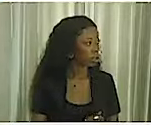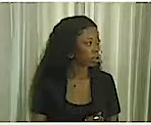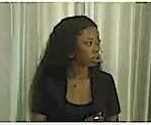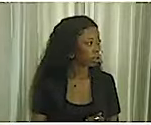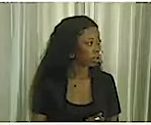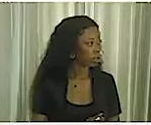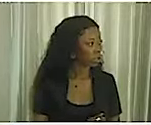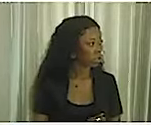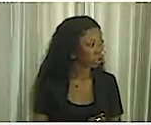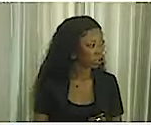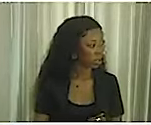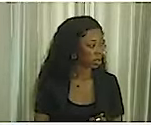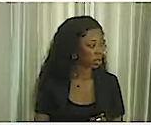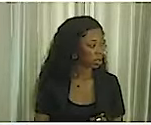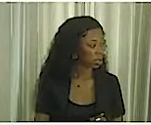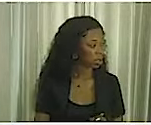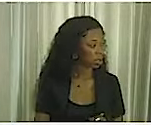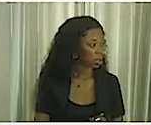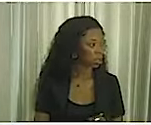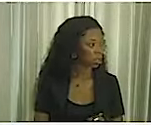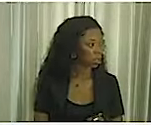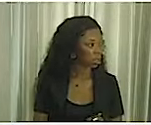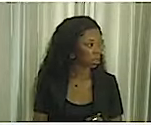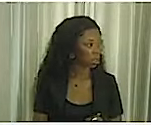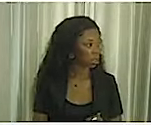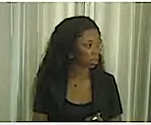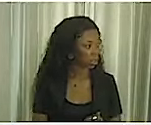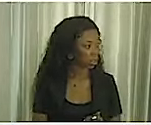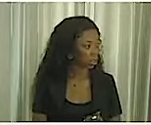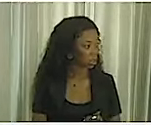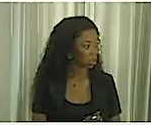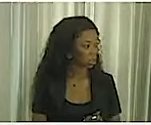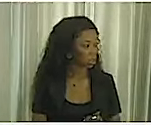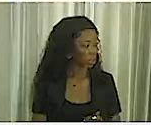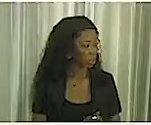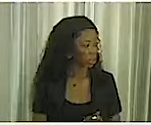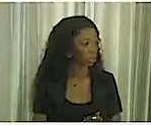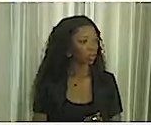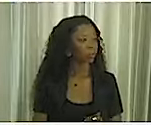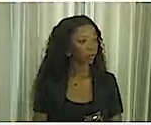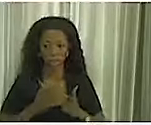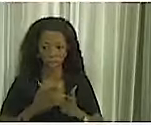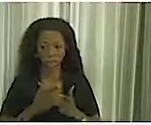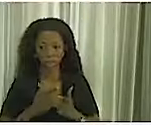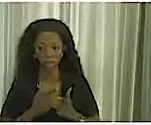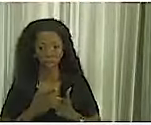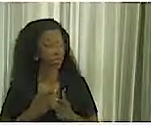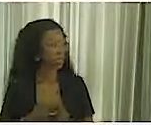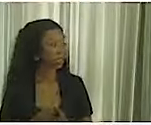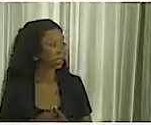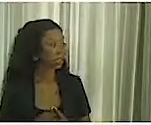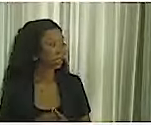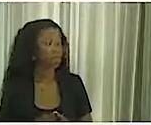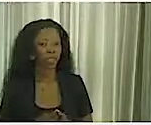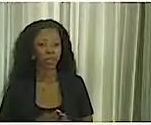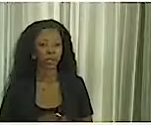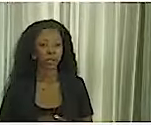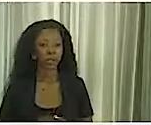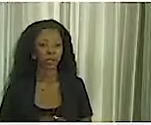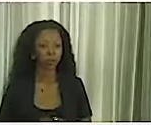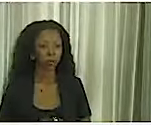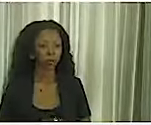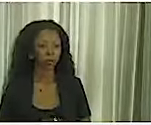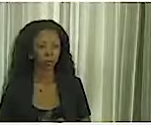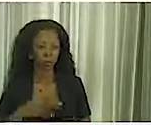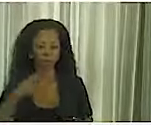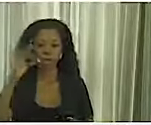investments in energy, electricity. You know they can have nobody in pockets there. You hate the government.